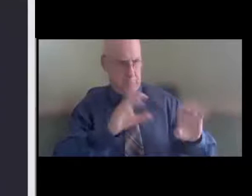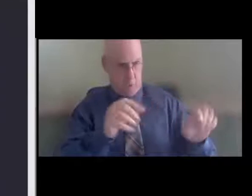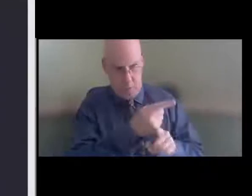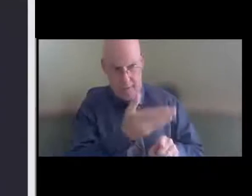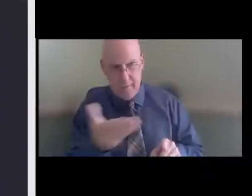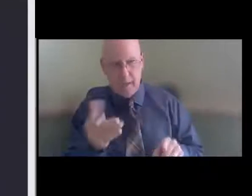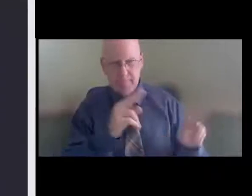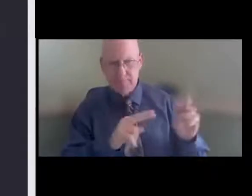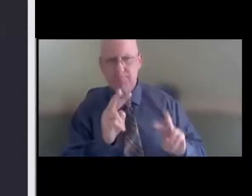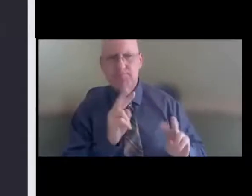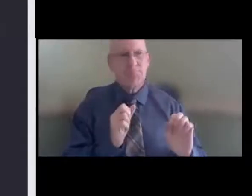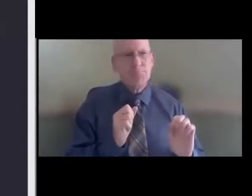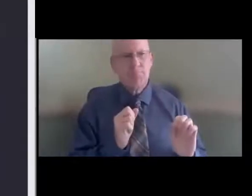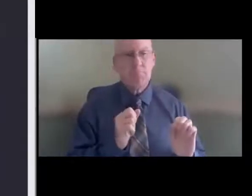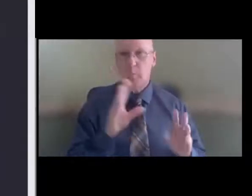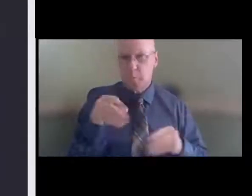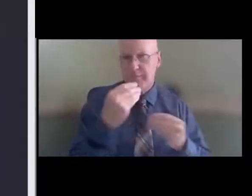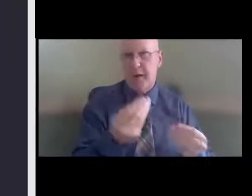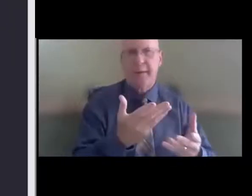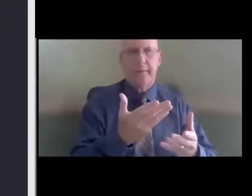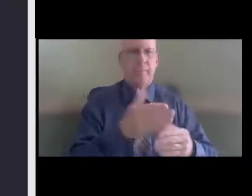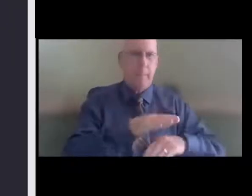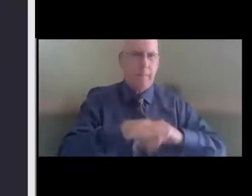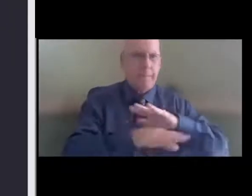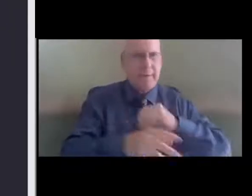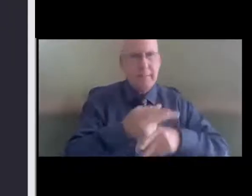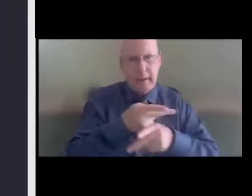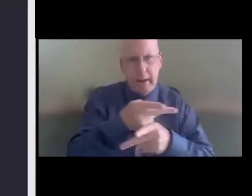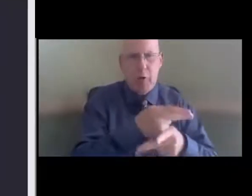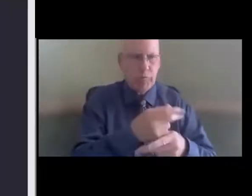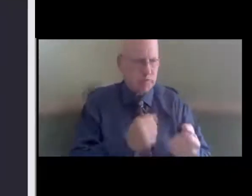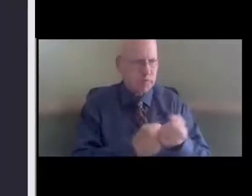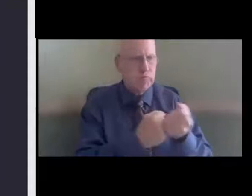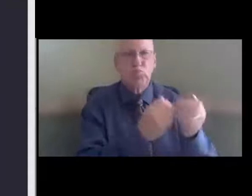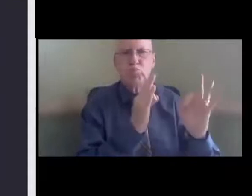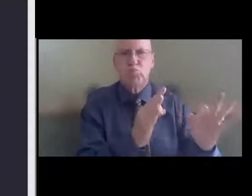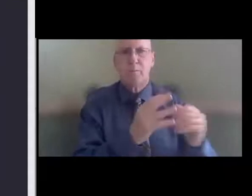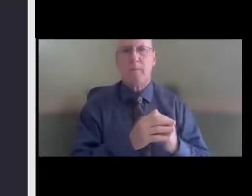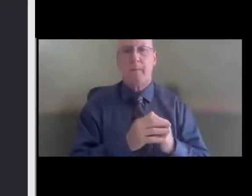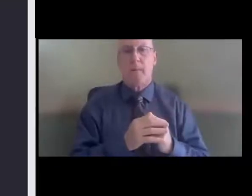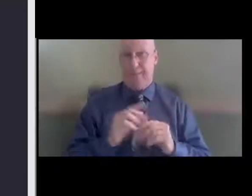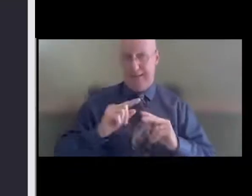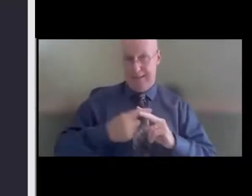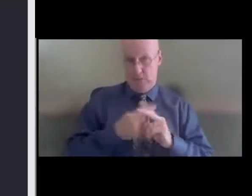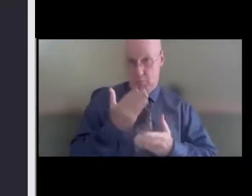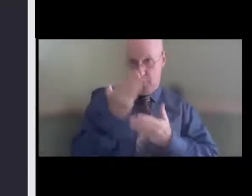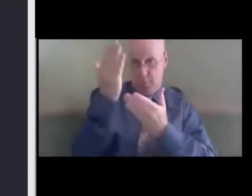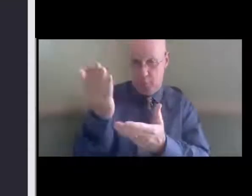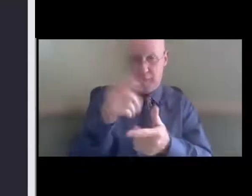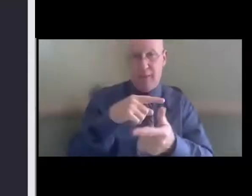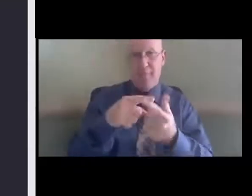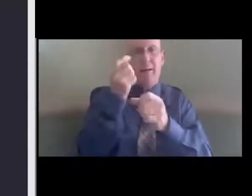doing, that you're providing for the basic care and support of this individual. So both initially what you're proposing, and then on